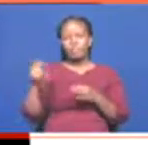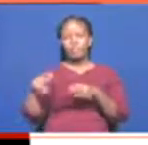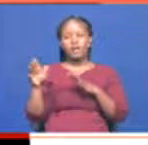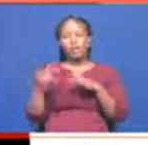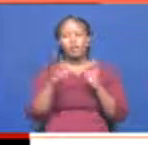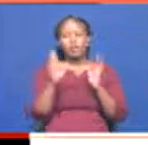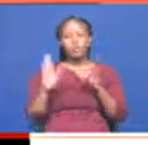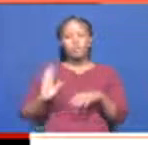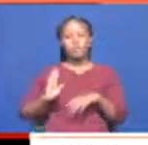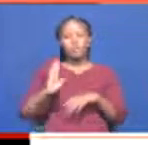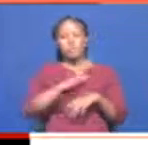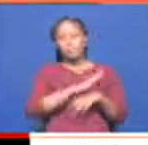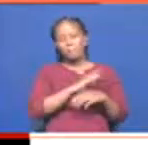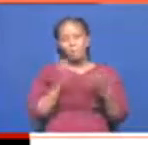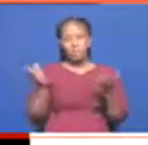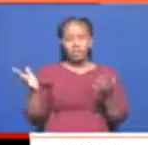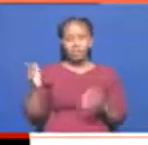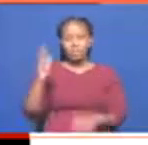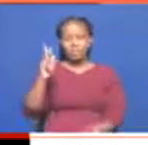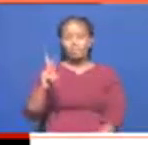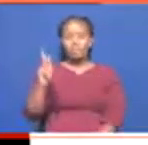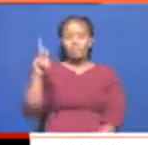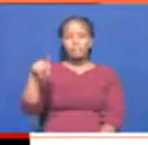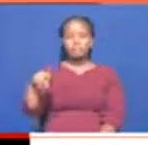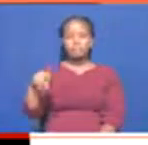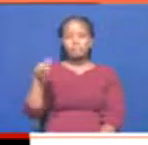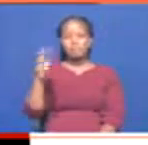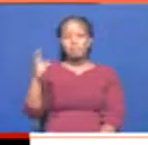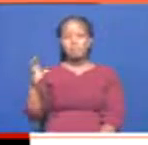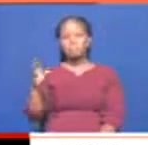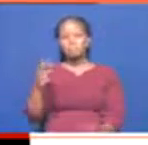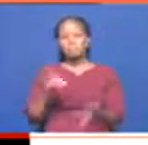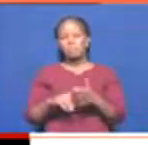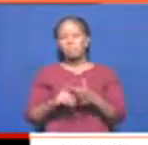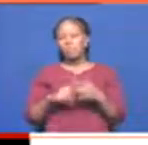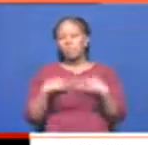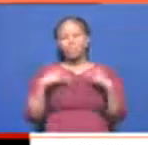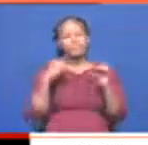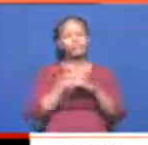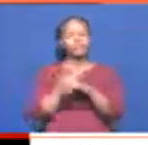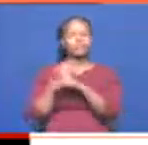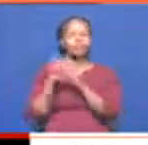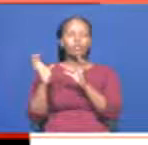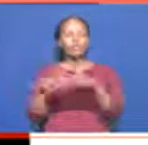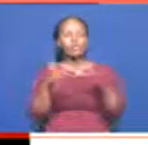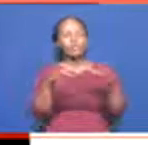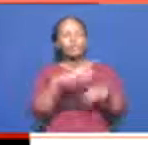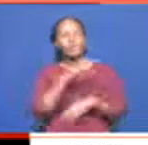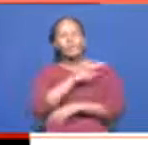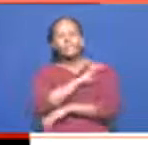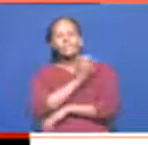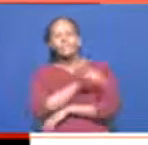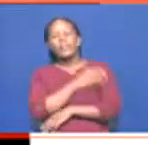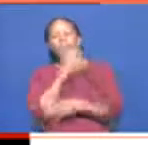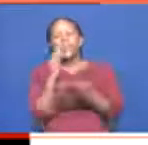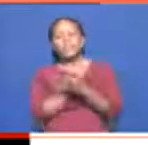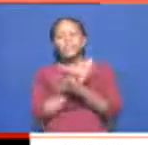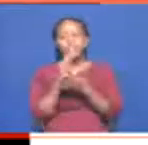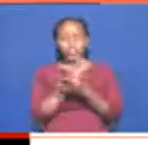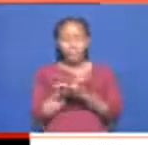Kenya Pipeline Company, we have prestatos in the energy sector. They have